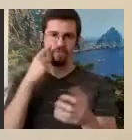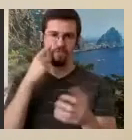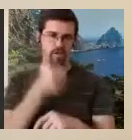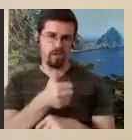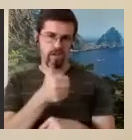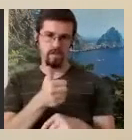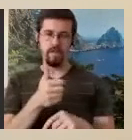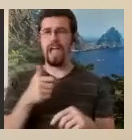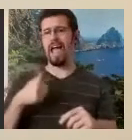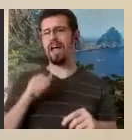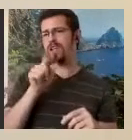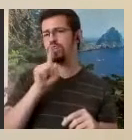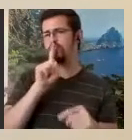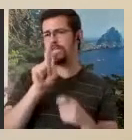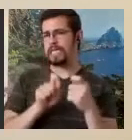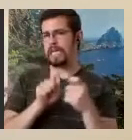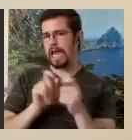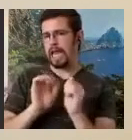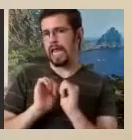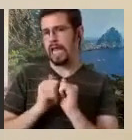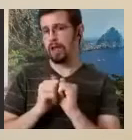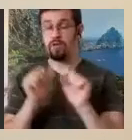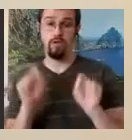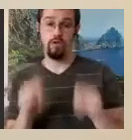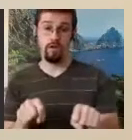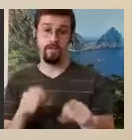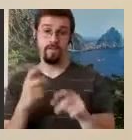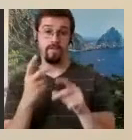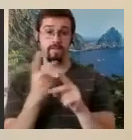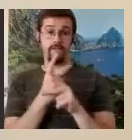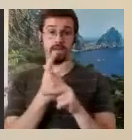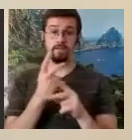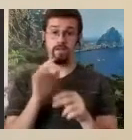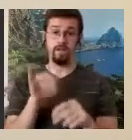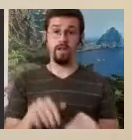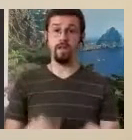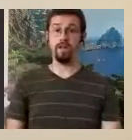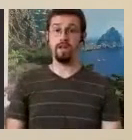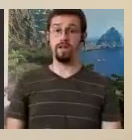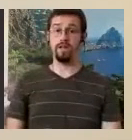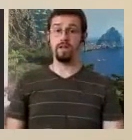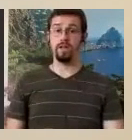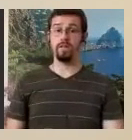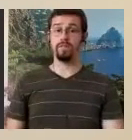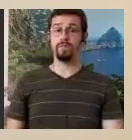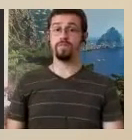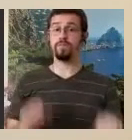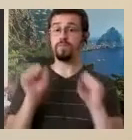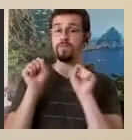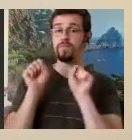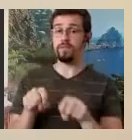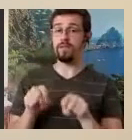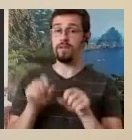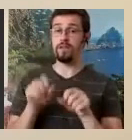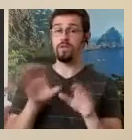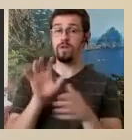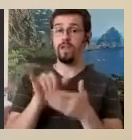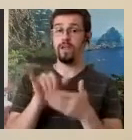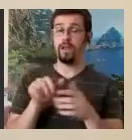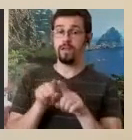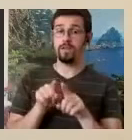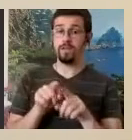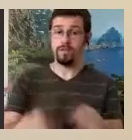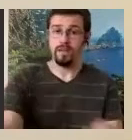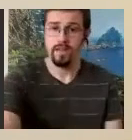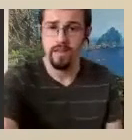how we could do that, but we could try some kind of, I mean, Steve knows better than I. Yeah, you could use the symbol set as a pilot to see what would happen